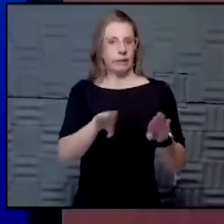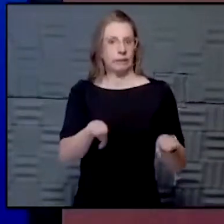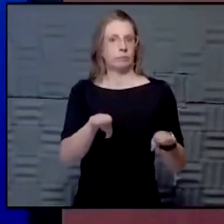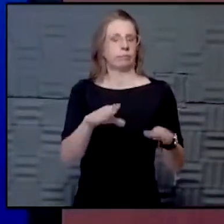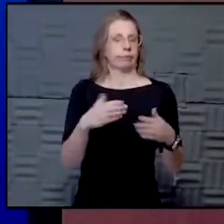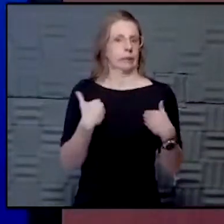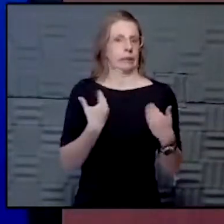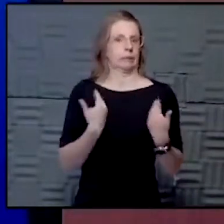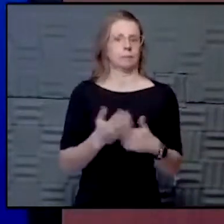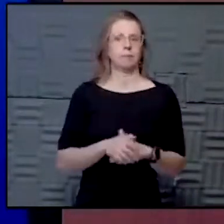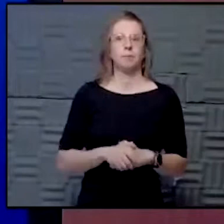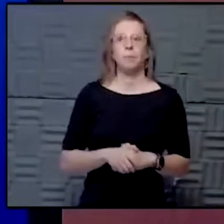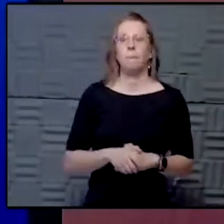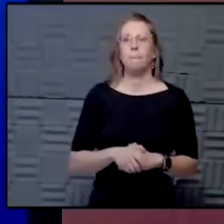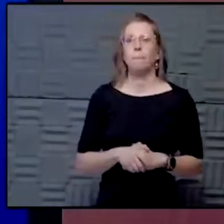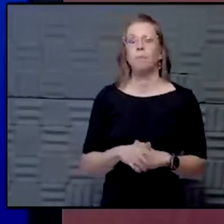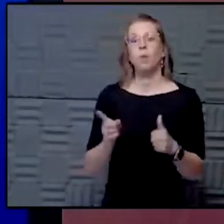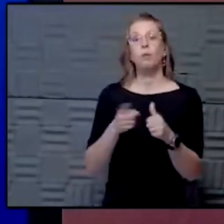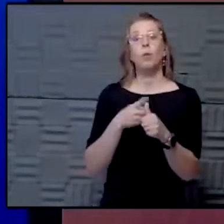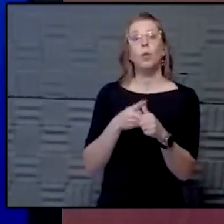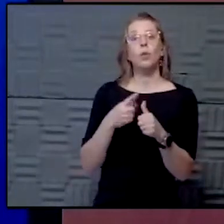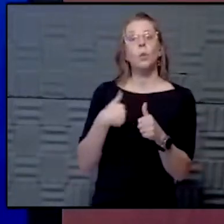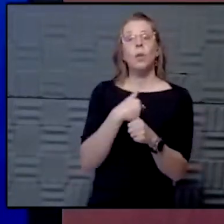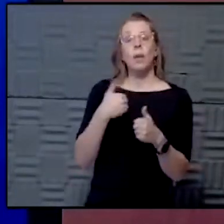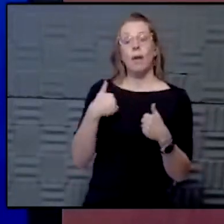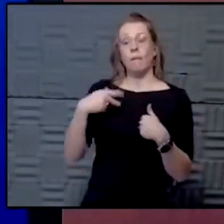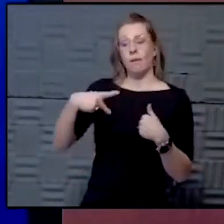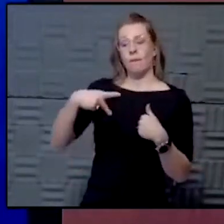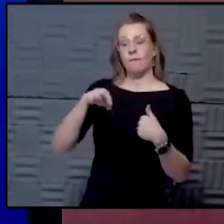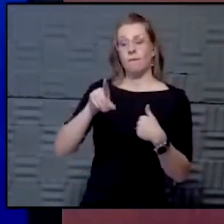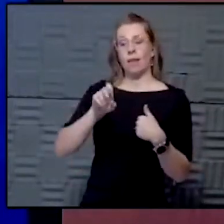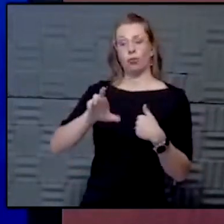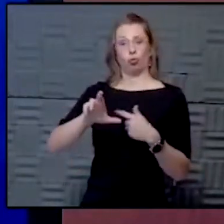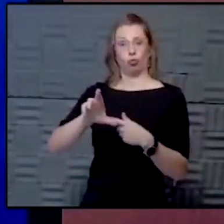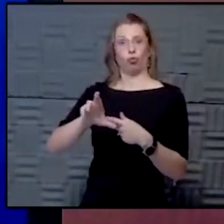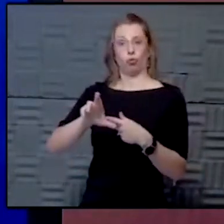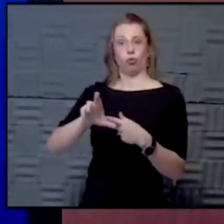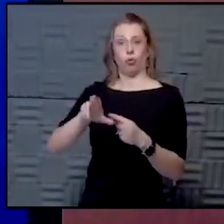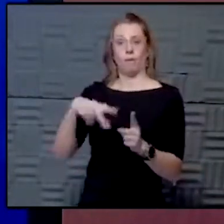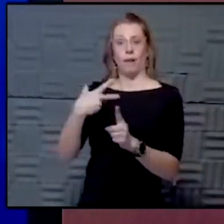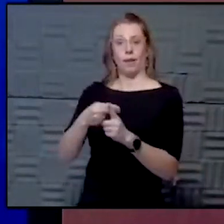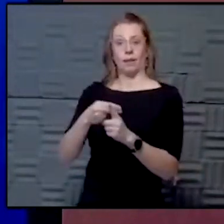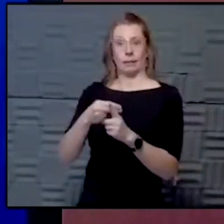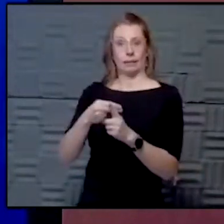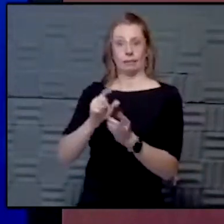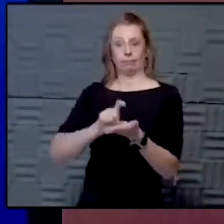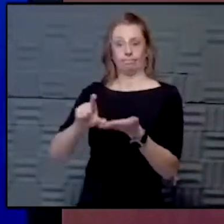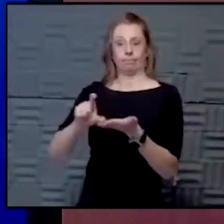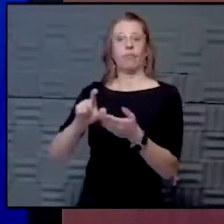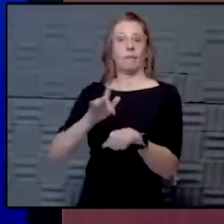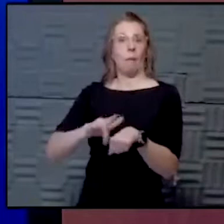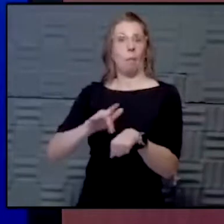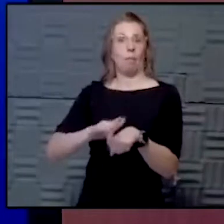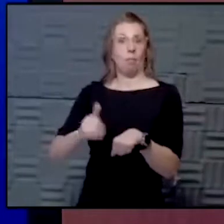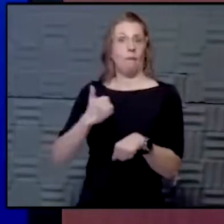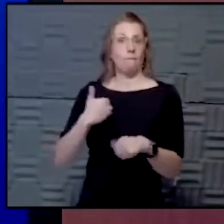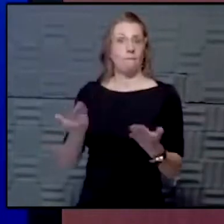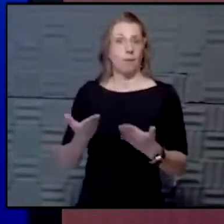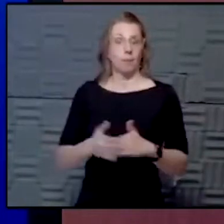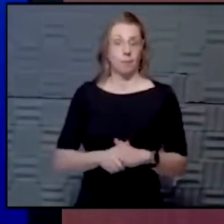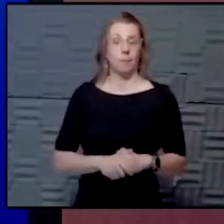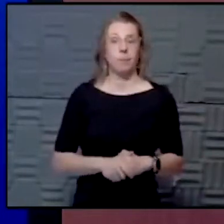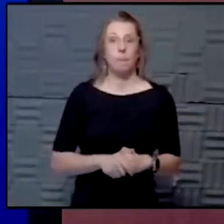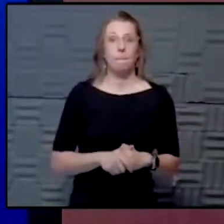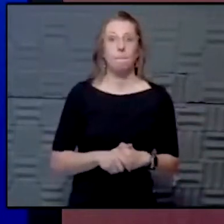first thing is we have Pfizer vaccine doses available, and so